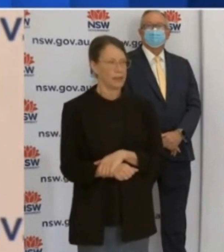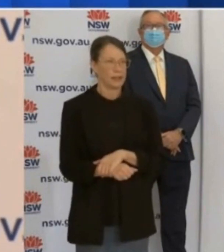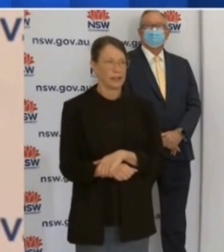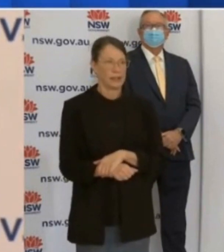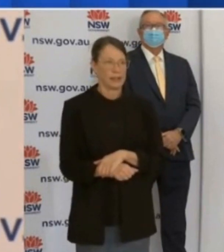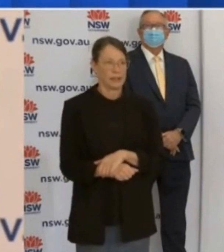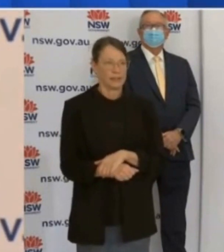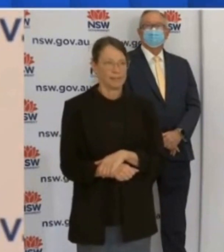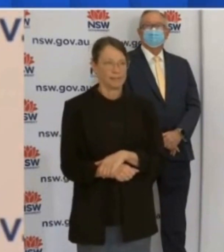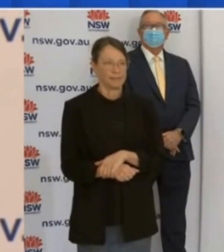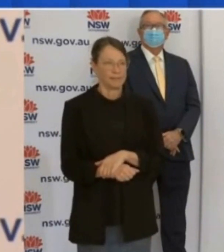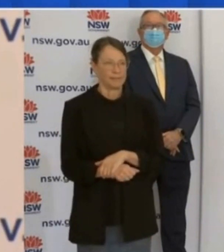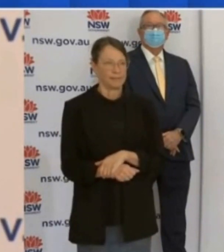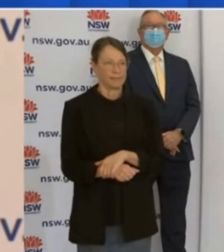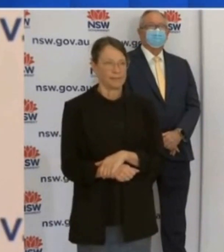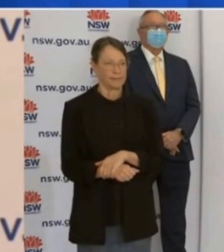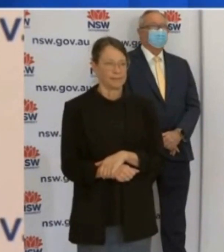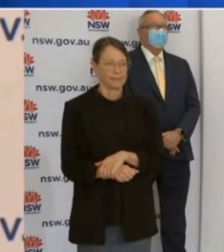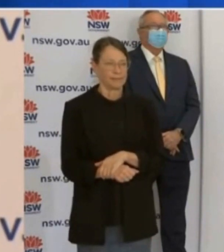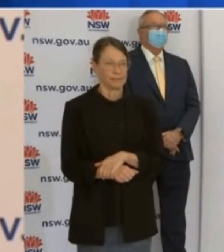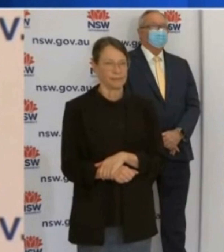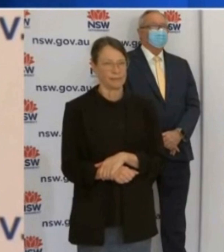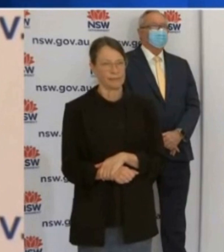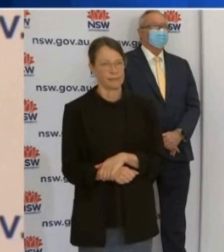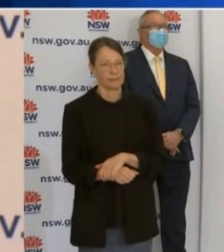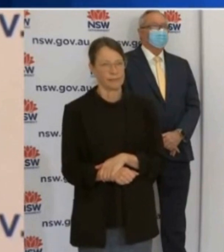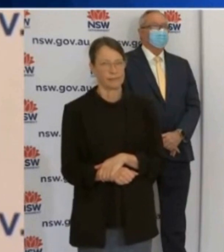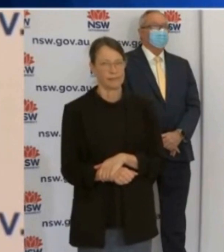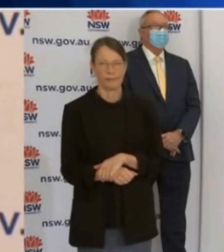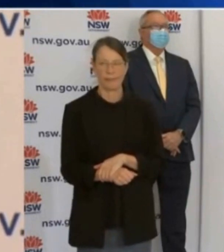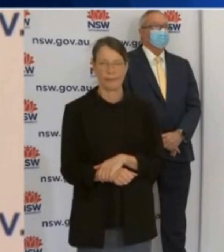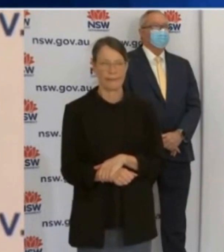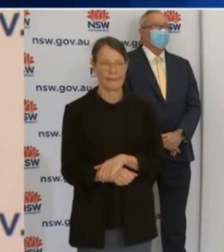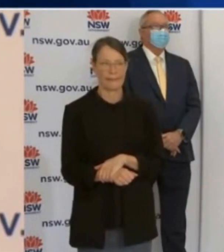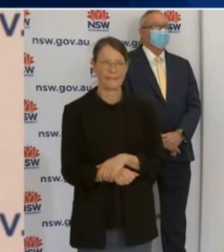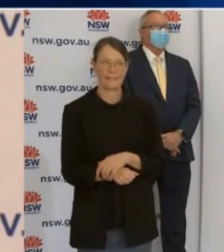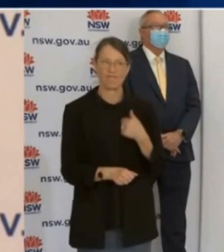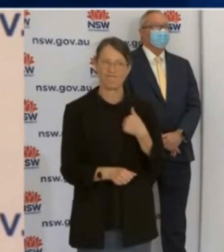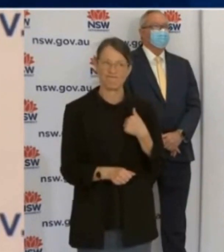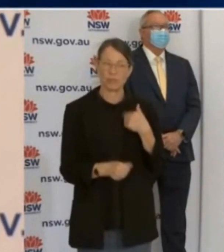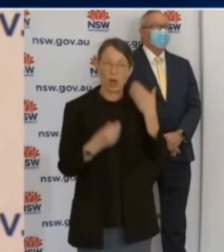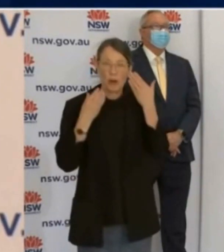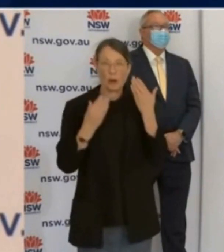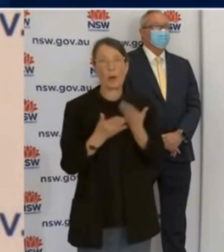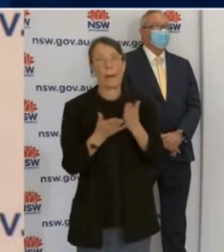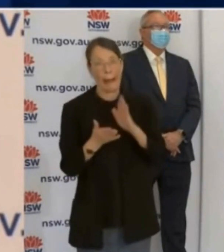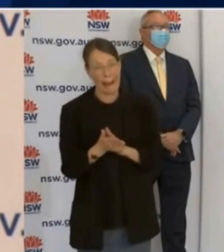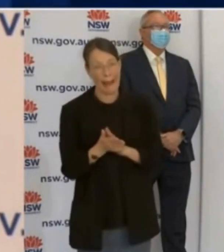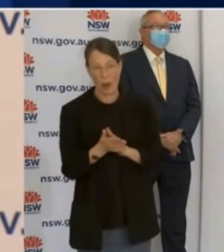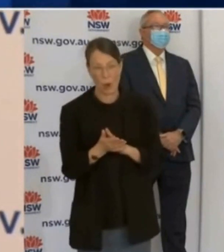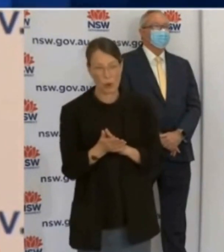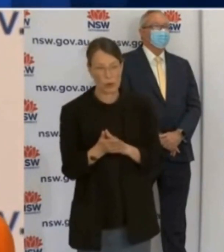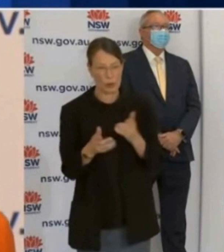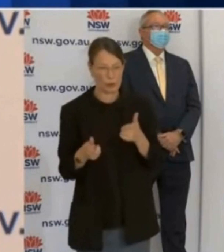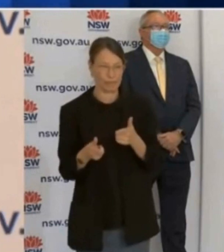I'm not in the position to understand the operational impacts of how you would do it, and so that's been passed on to police, and police have put in an